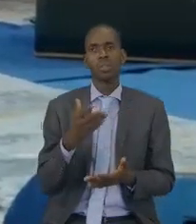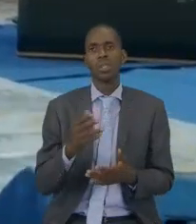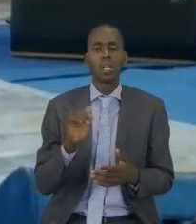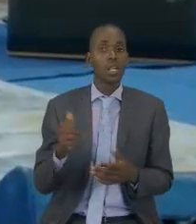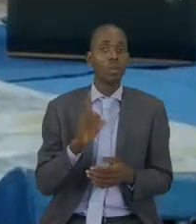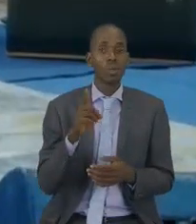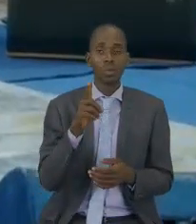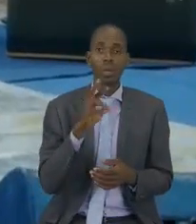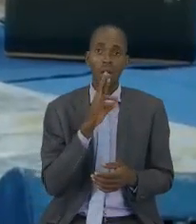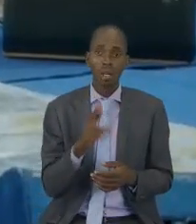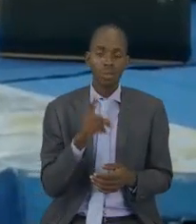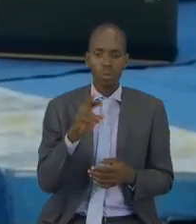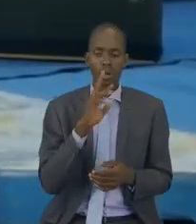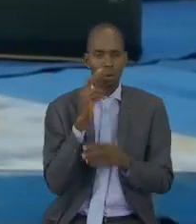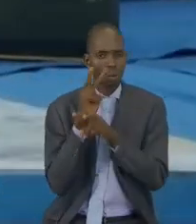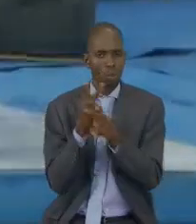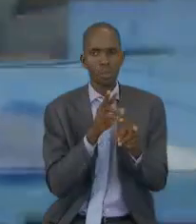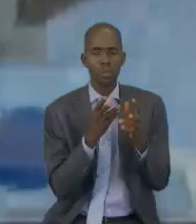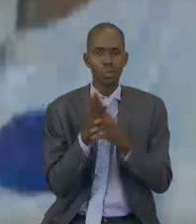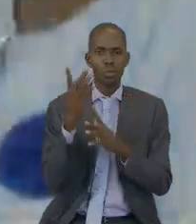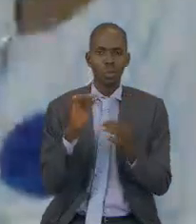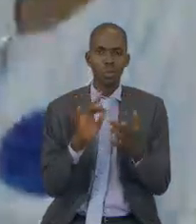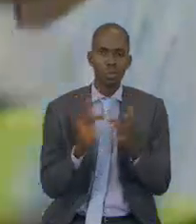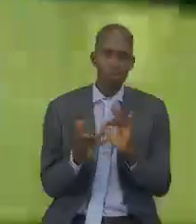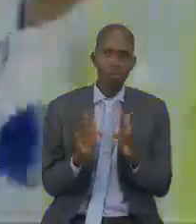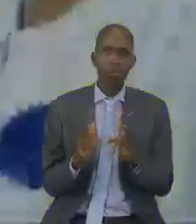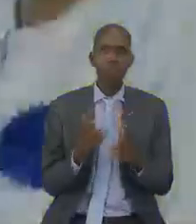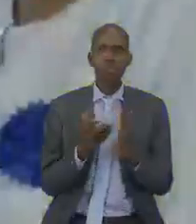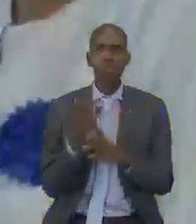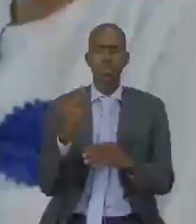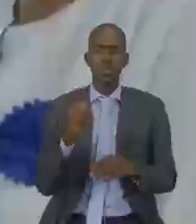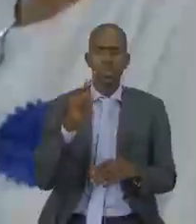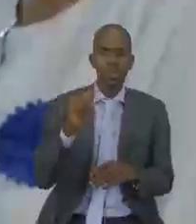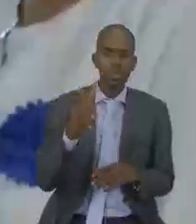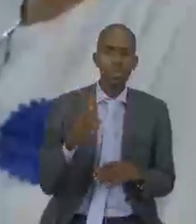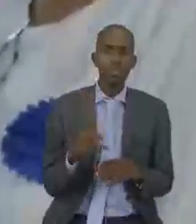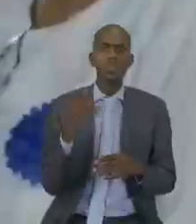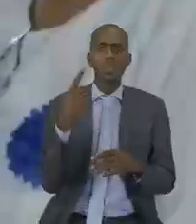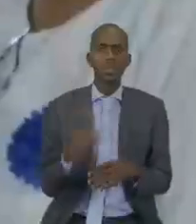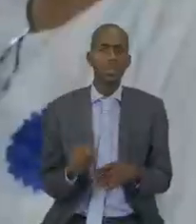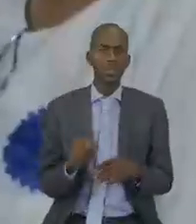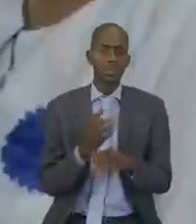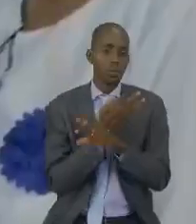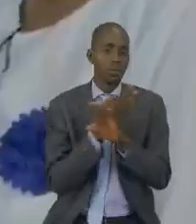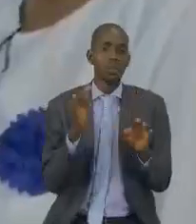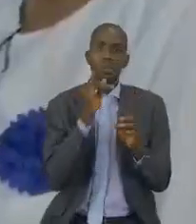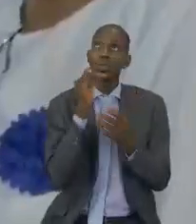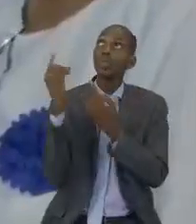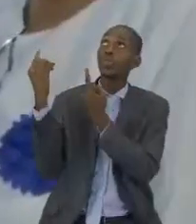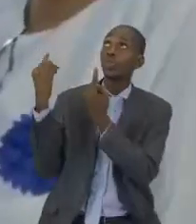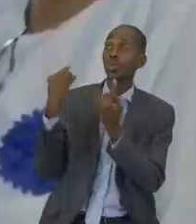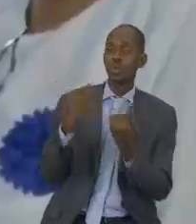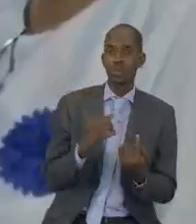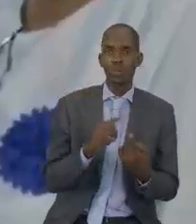you are, you're watching over the television, you're over the radio, the freedom is coming to you, settled,